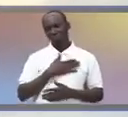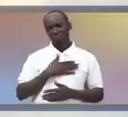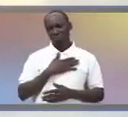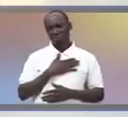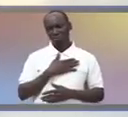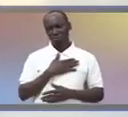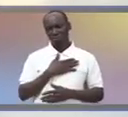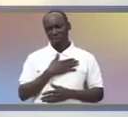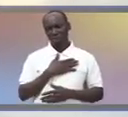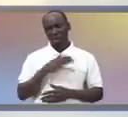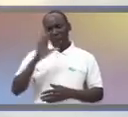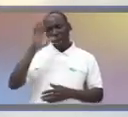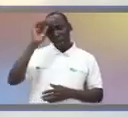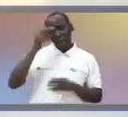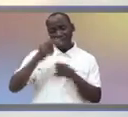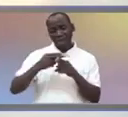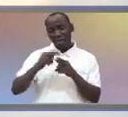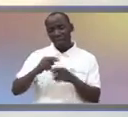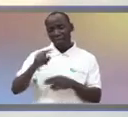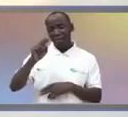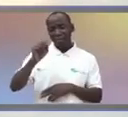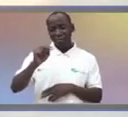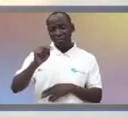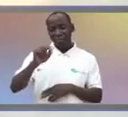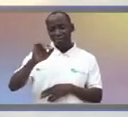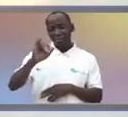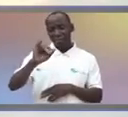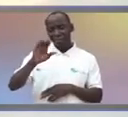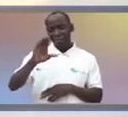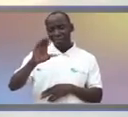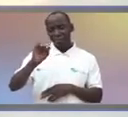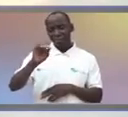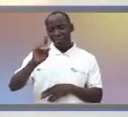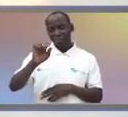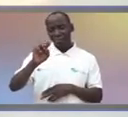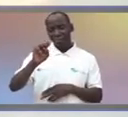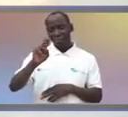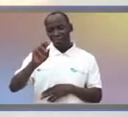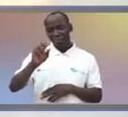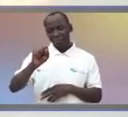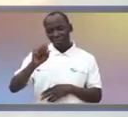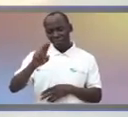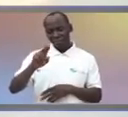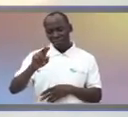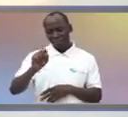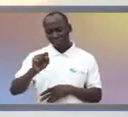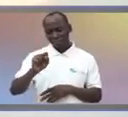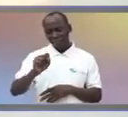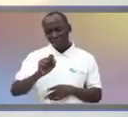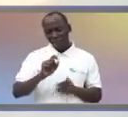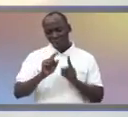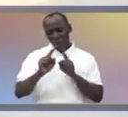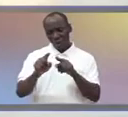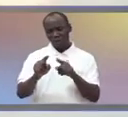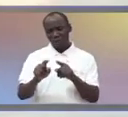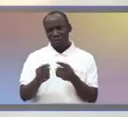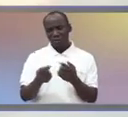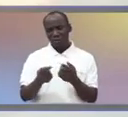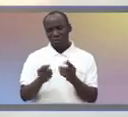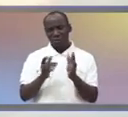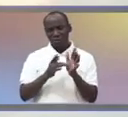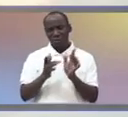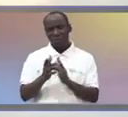Nicodemus called Jesus in chair or John chapter 3. And then look at Cassa, you know. Jesus catched Nicodemus, said, No kind,